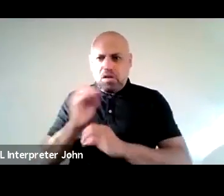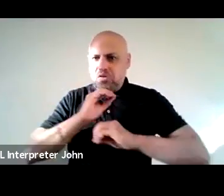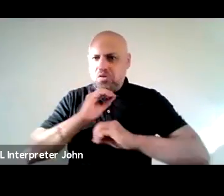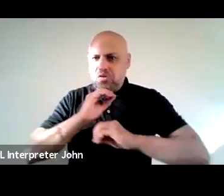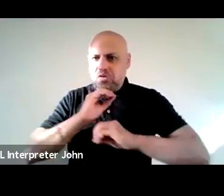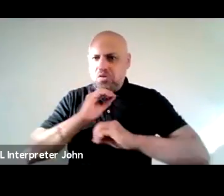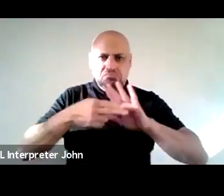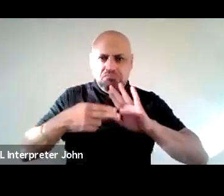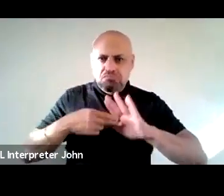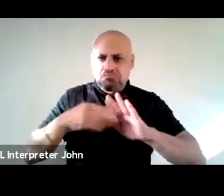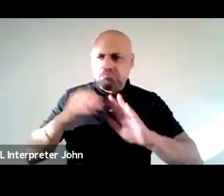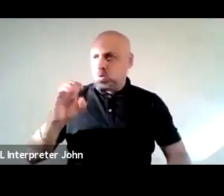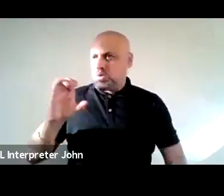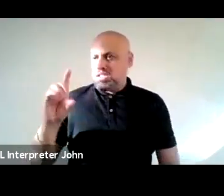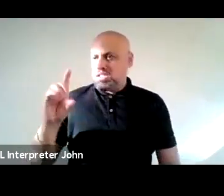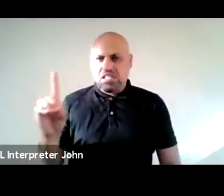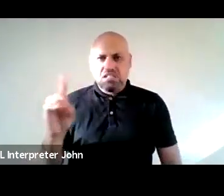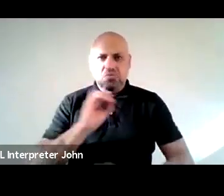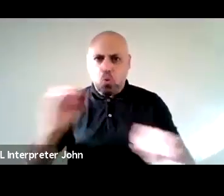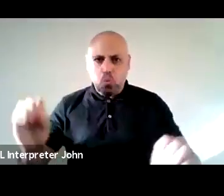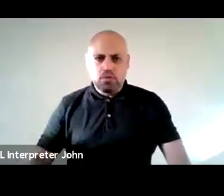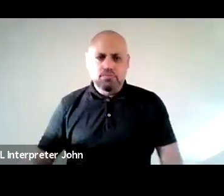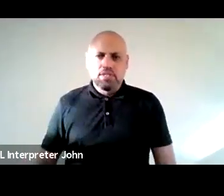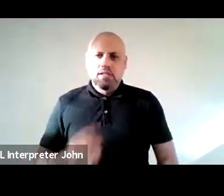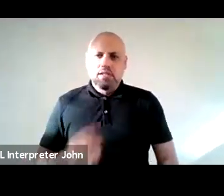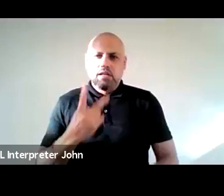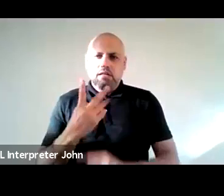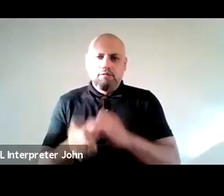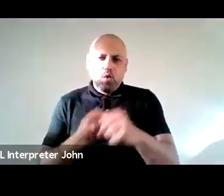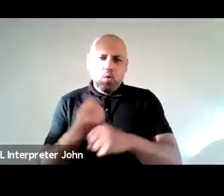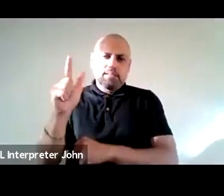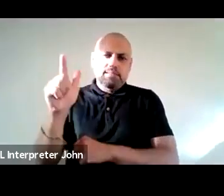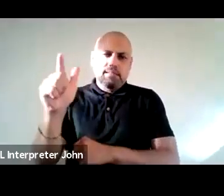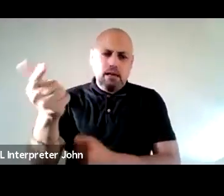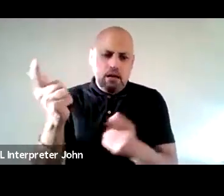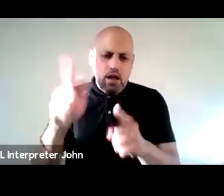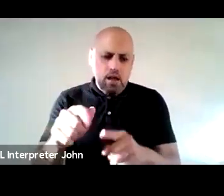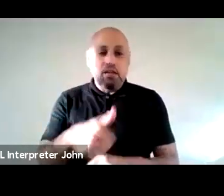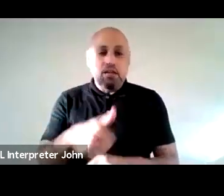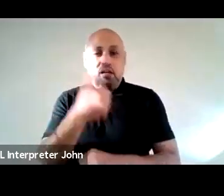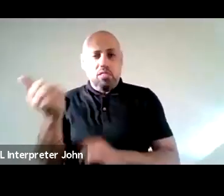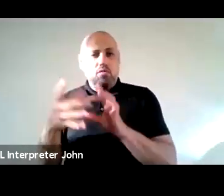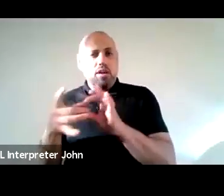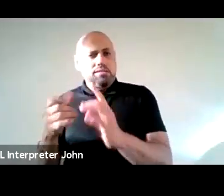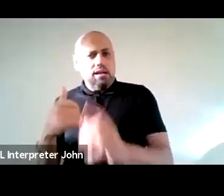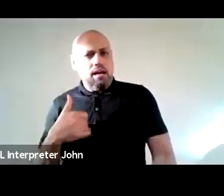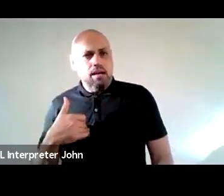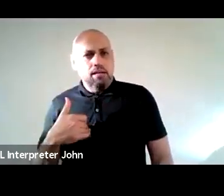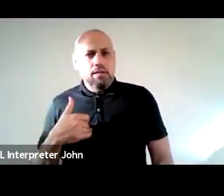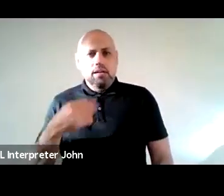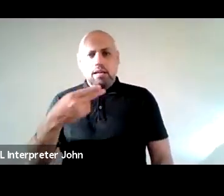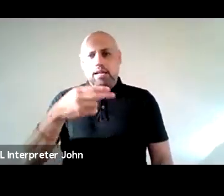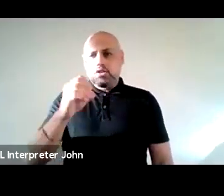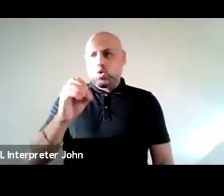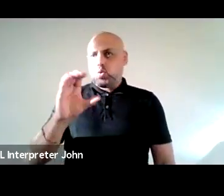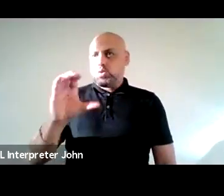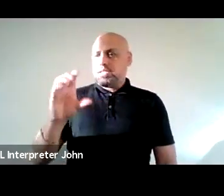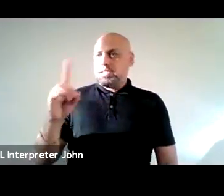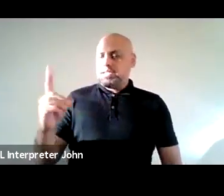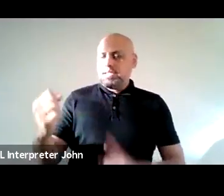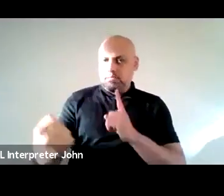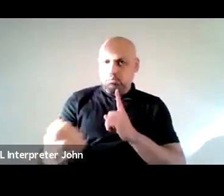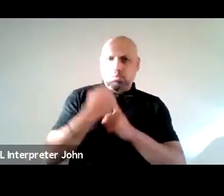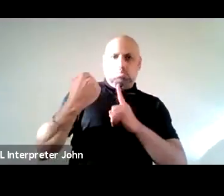OCD. A few years later, I had another relationship where HOCD attacked me